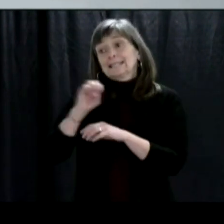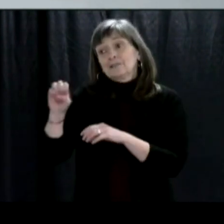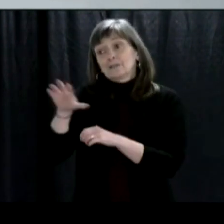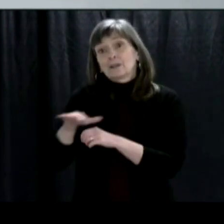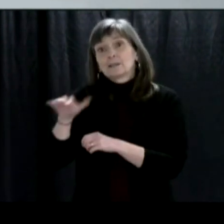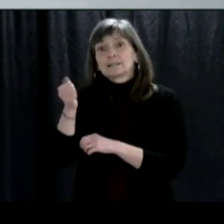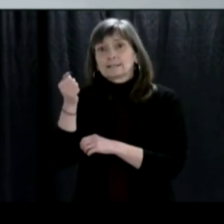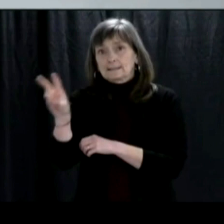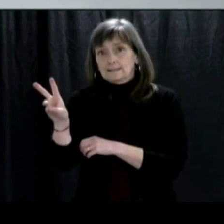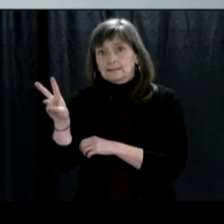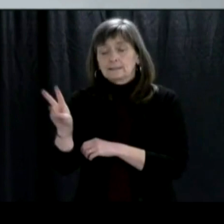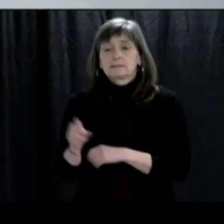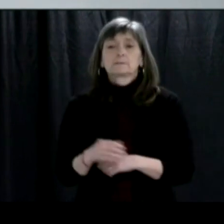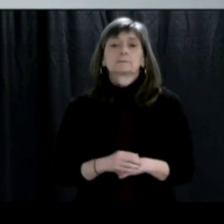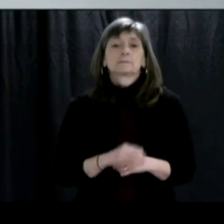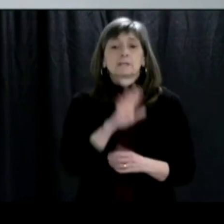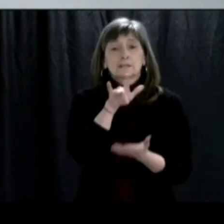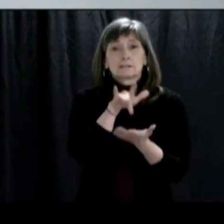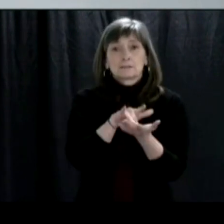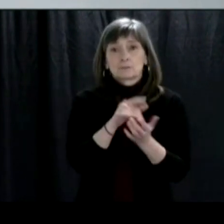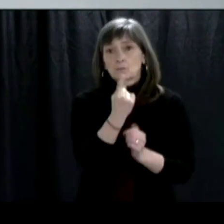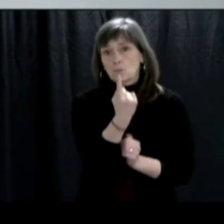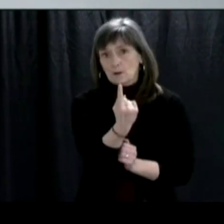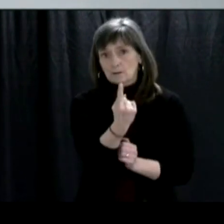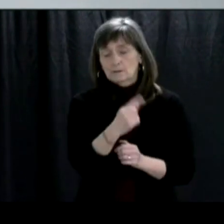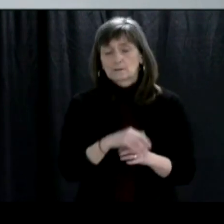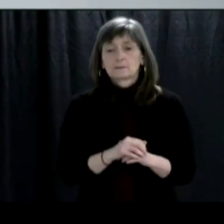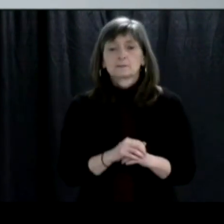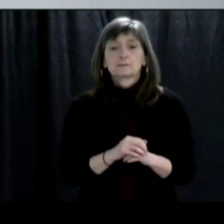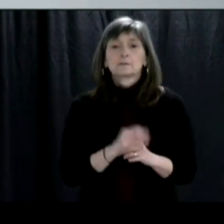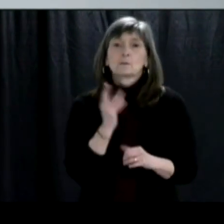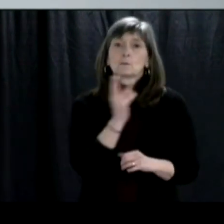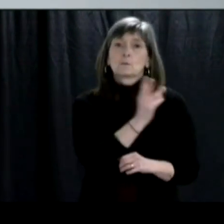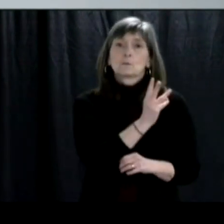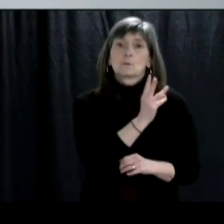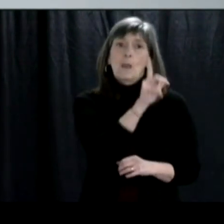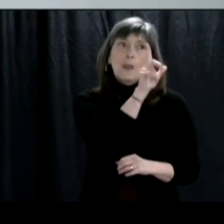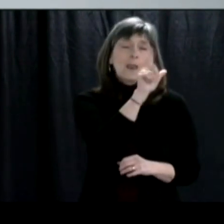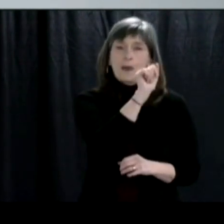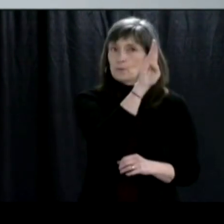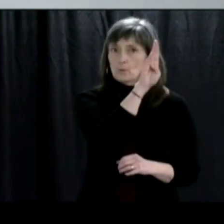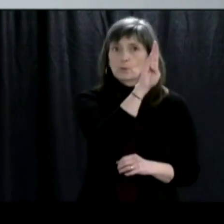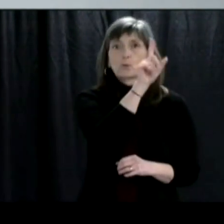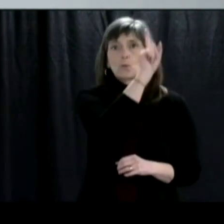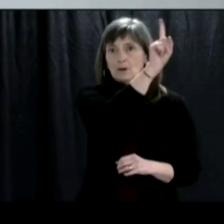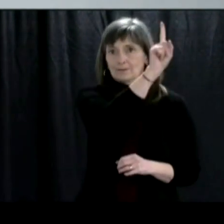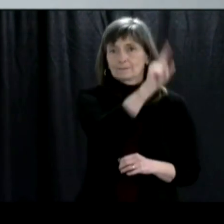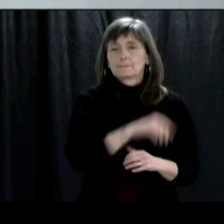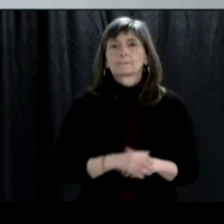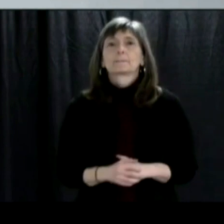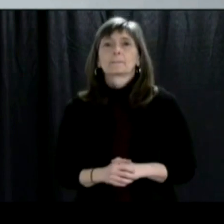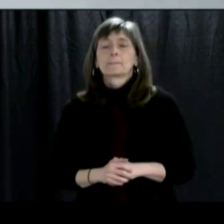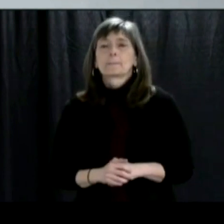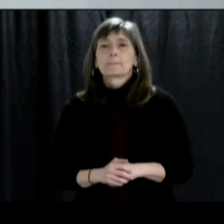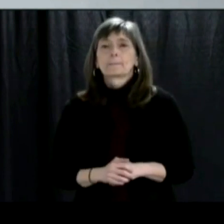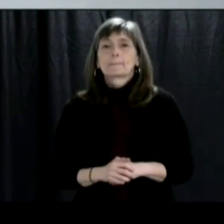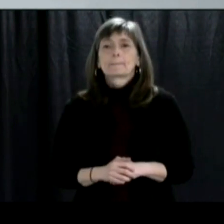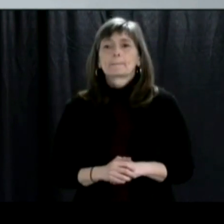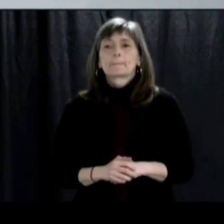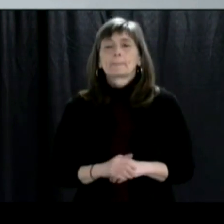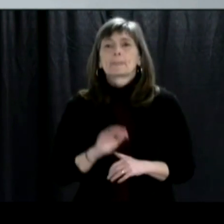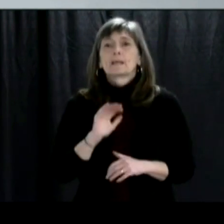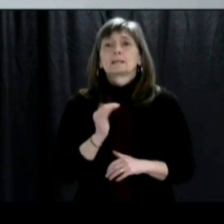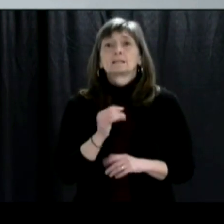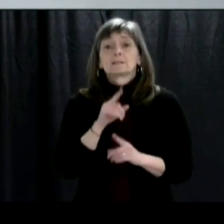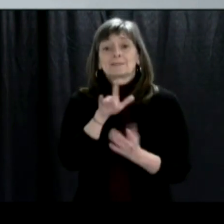Health Region, one is in Central Health Region, and one is in the Labrador-Grenville Health Region. It appears that